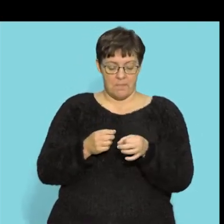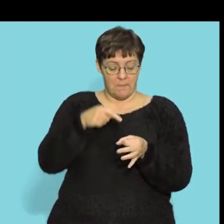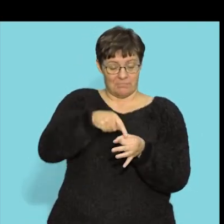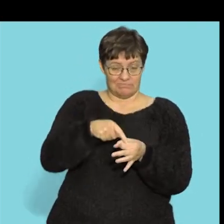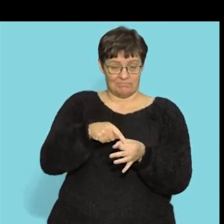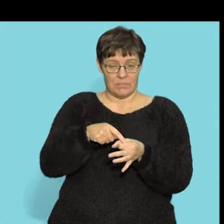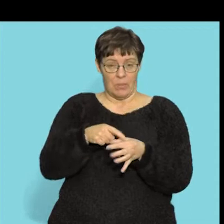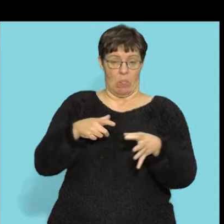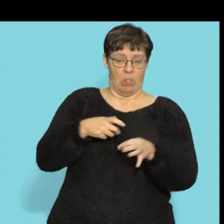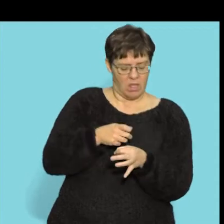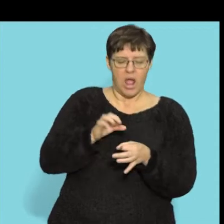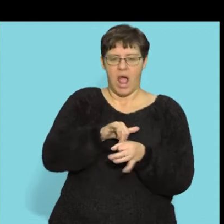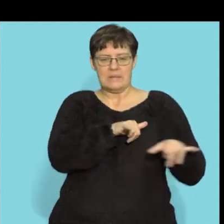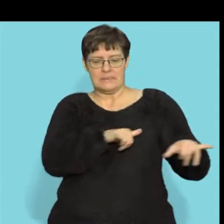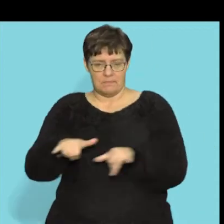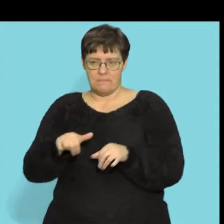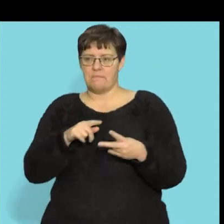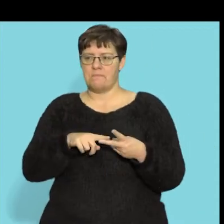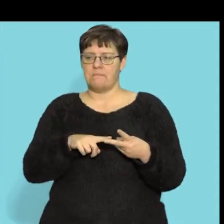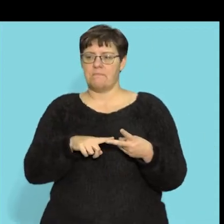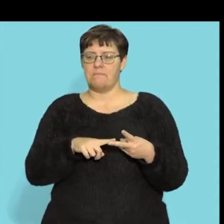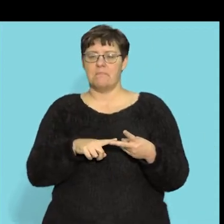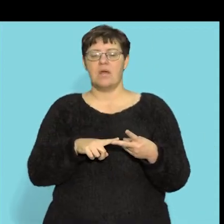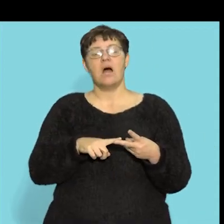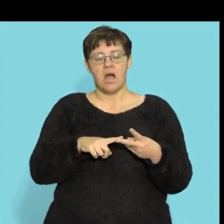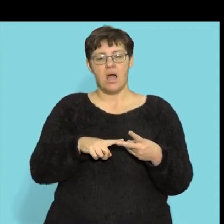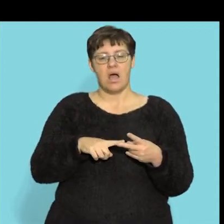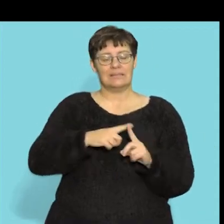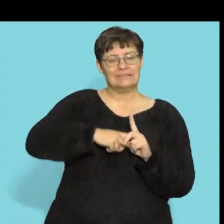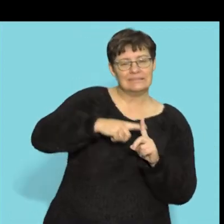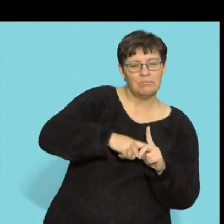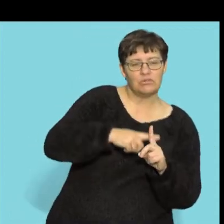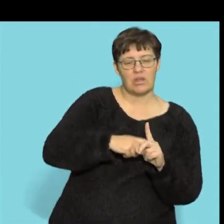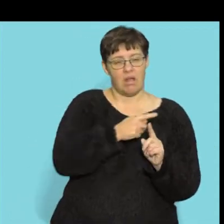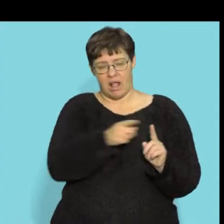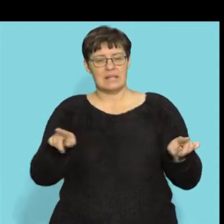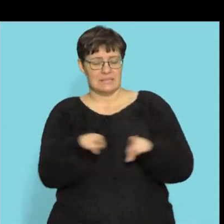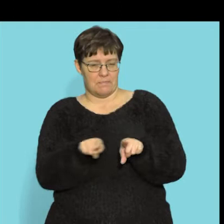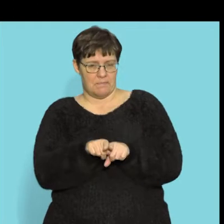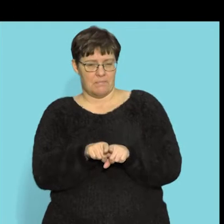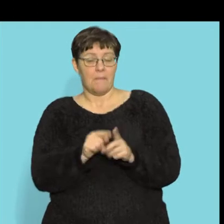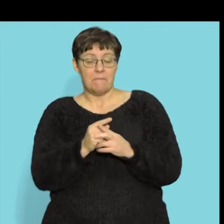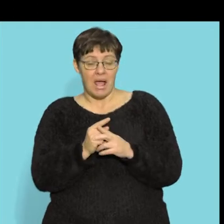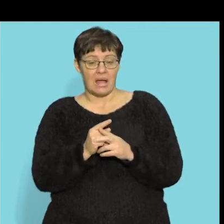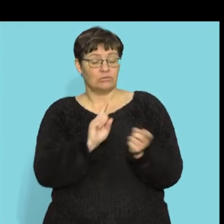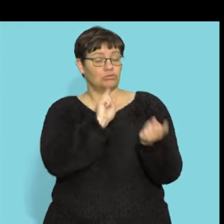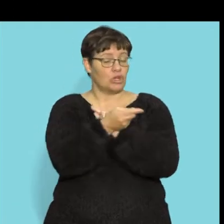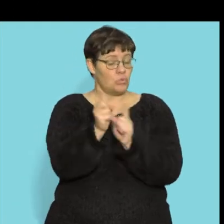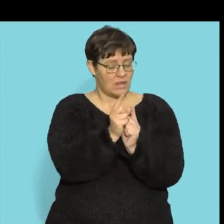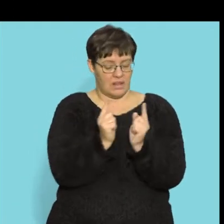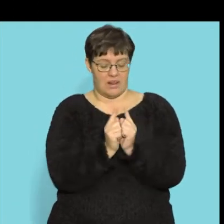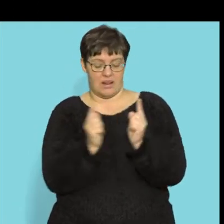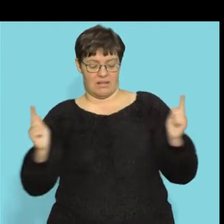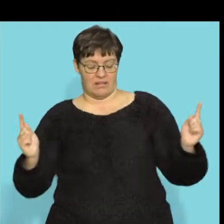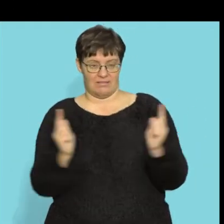our independent variable is the length. So we are saying the longer a conductor, the higher or lower the resistance. So we need